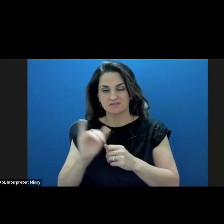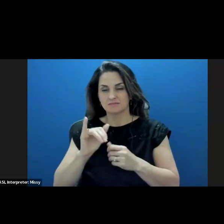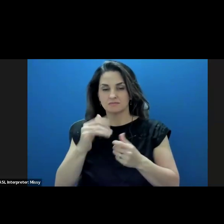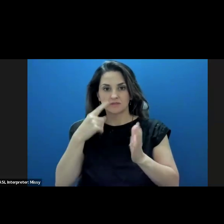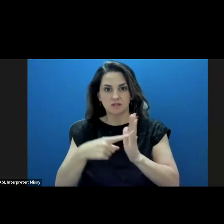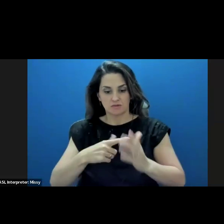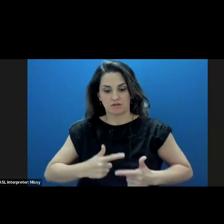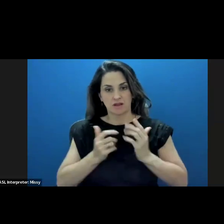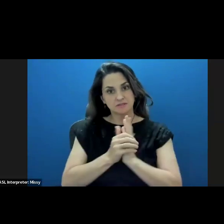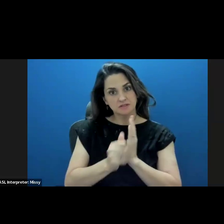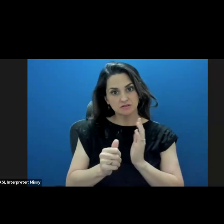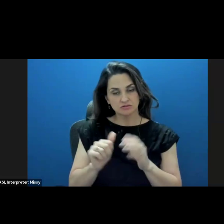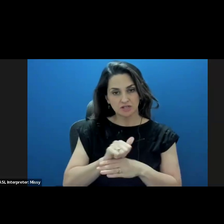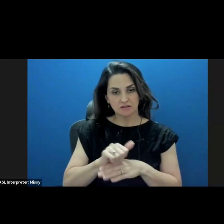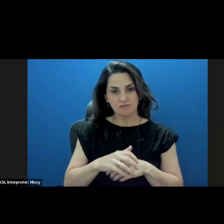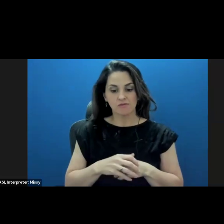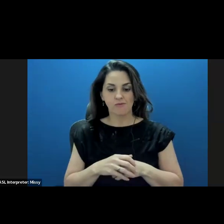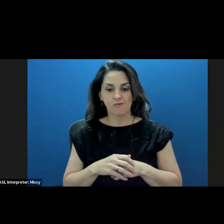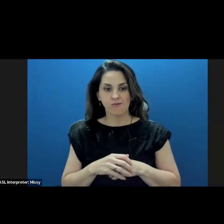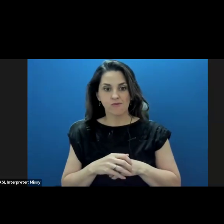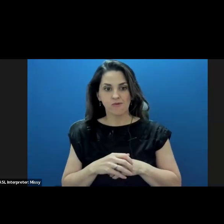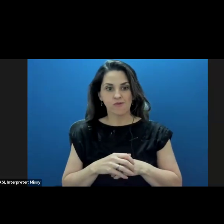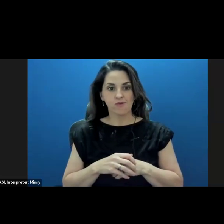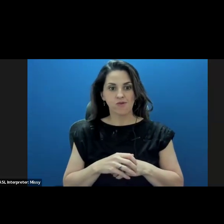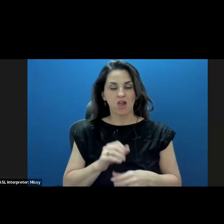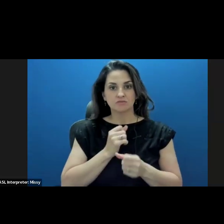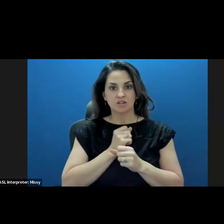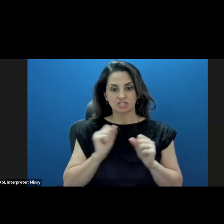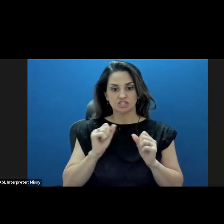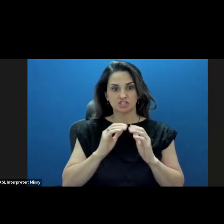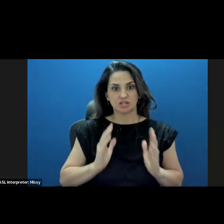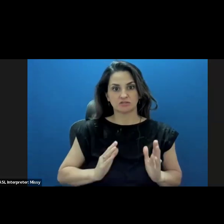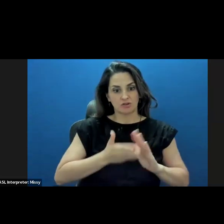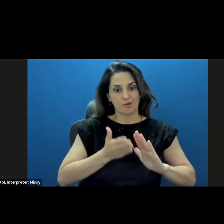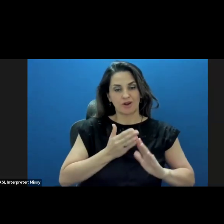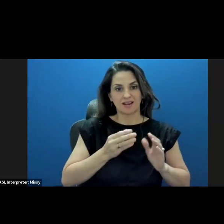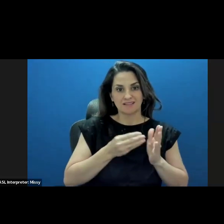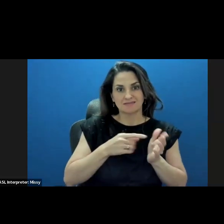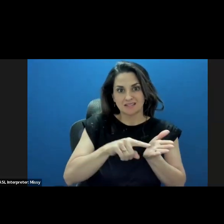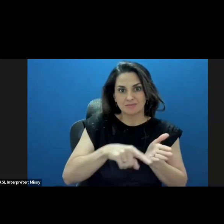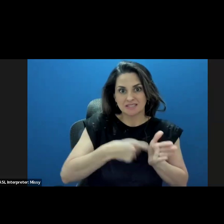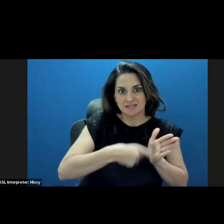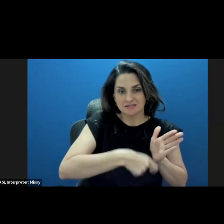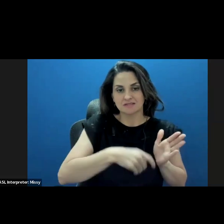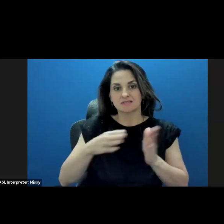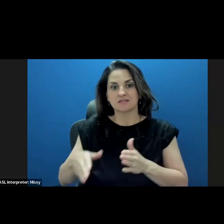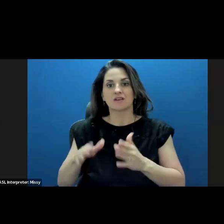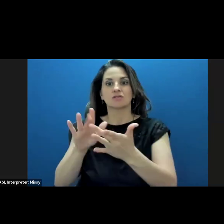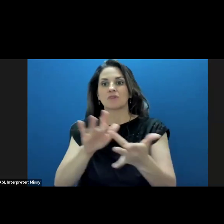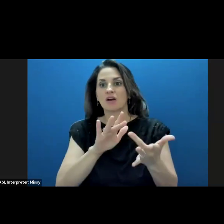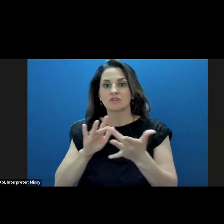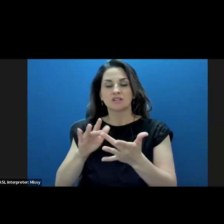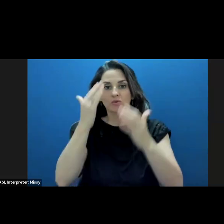skills training, shelter operating expenses, community outreach and awareness